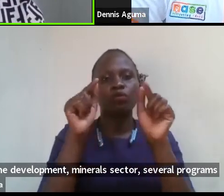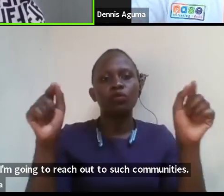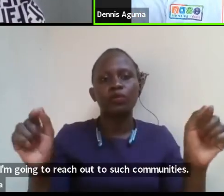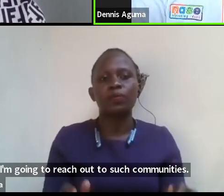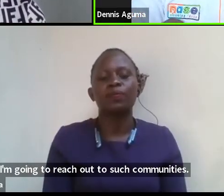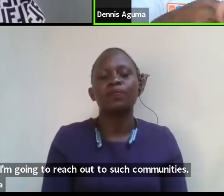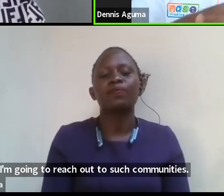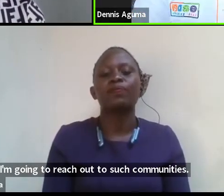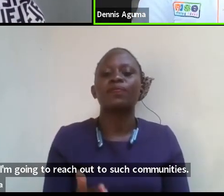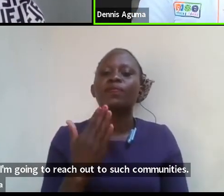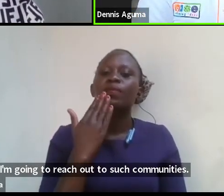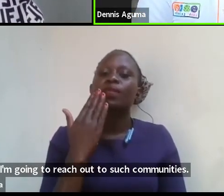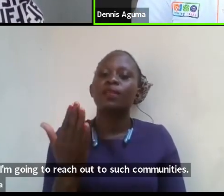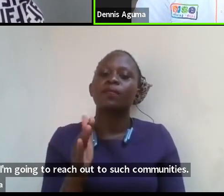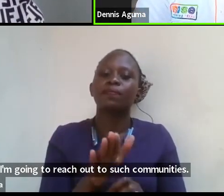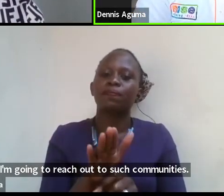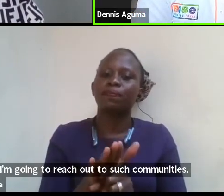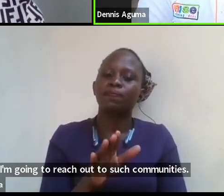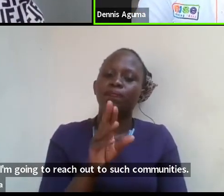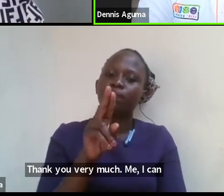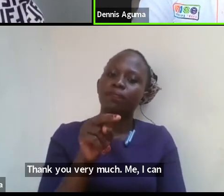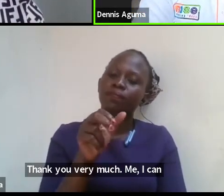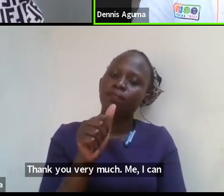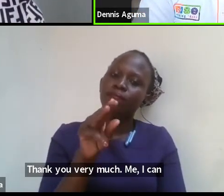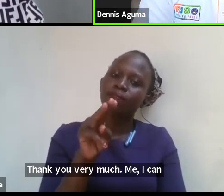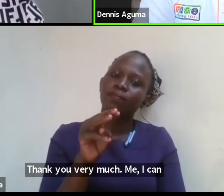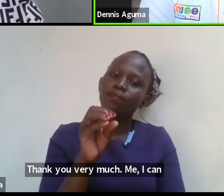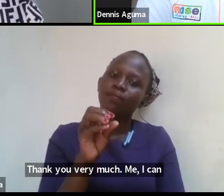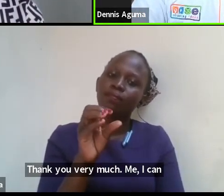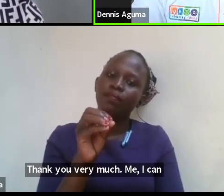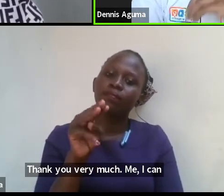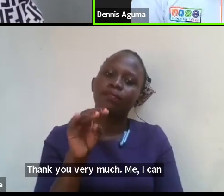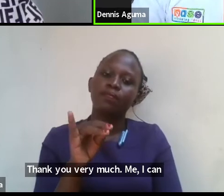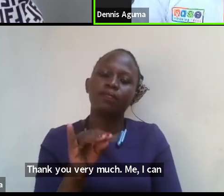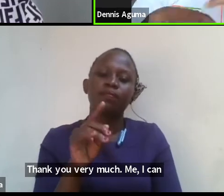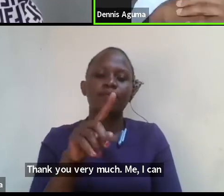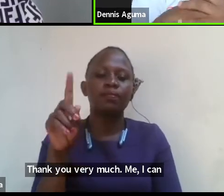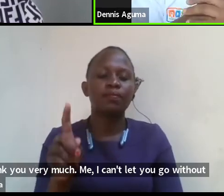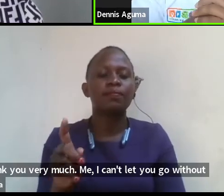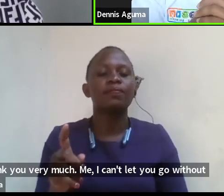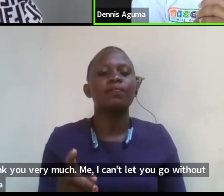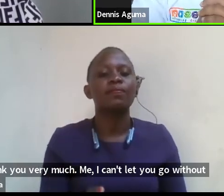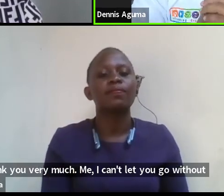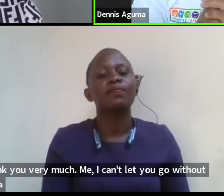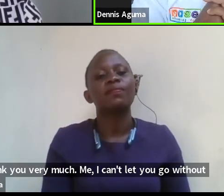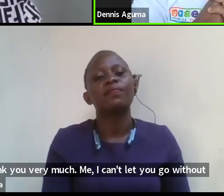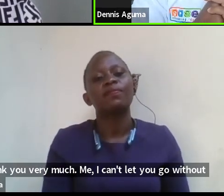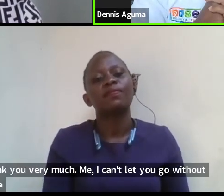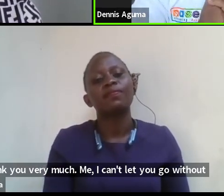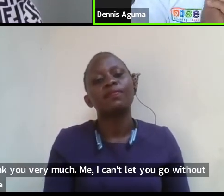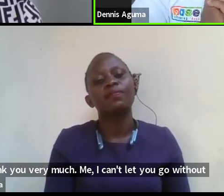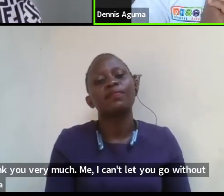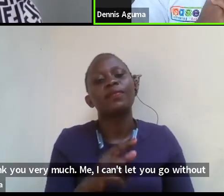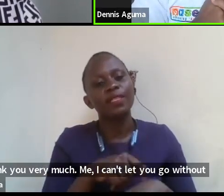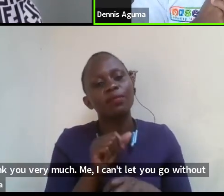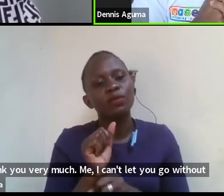Thank you very much, Naomi. I can't let you go without asking you about, because when we were growing up doing our